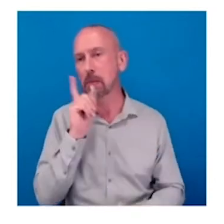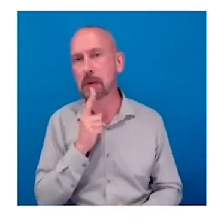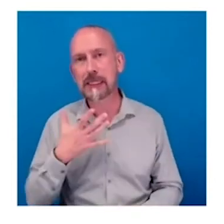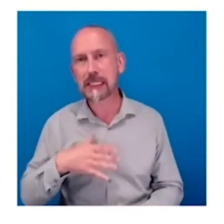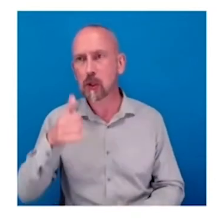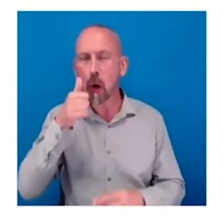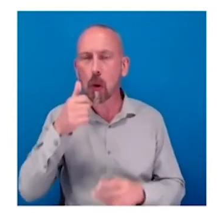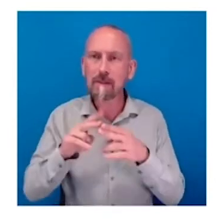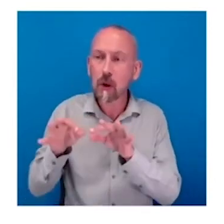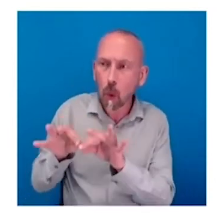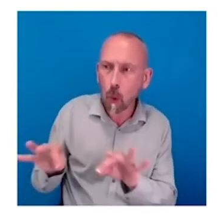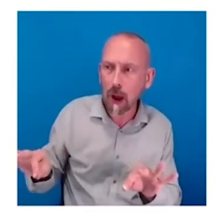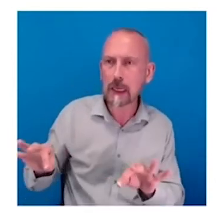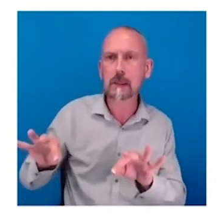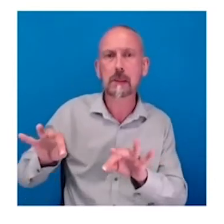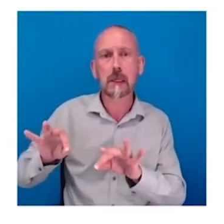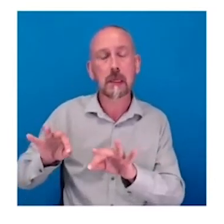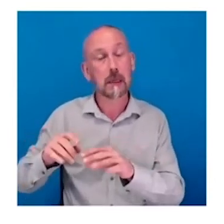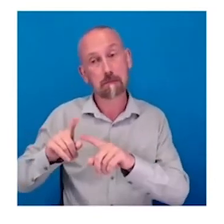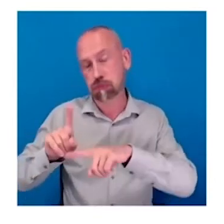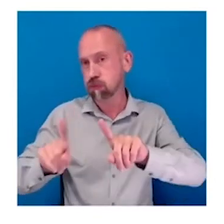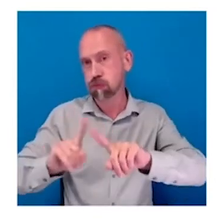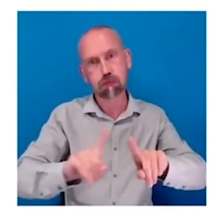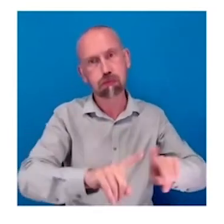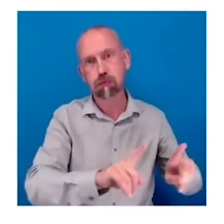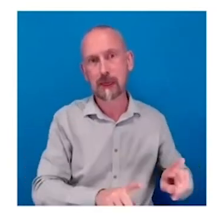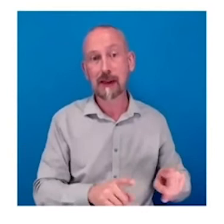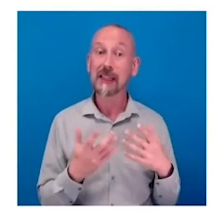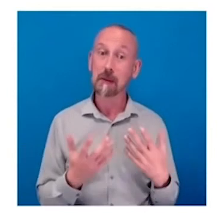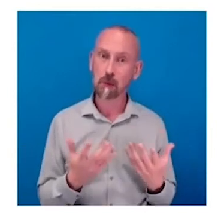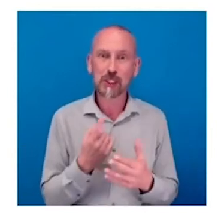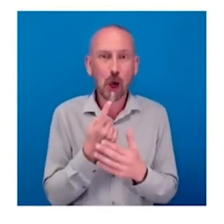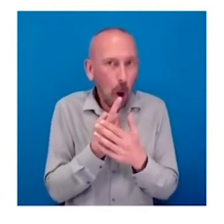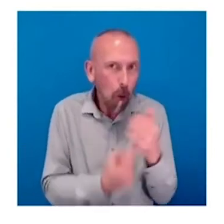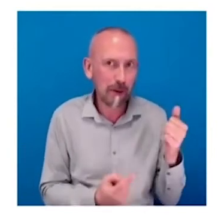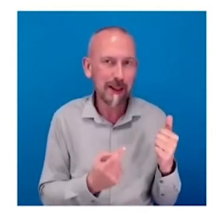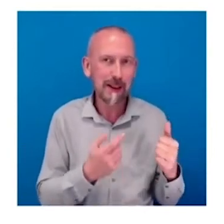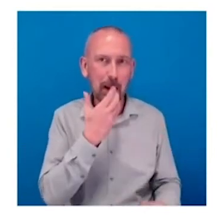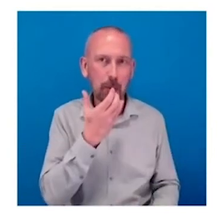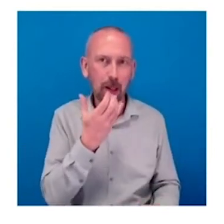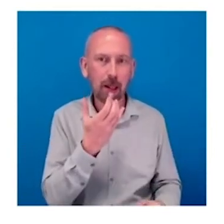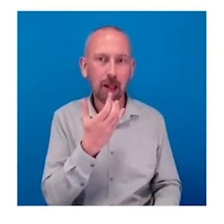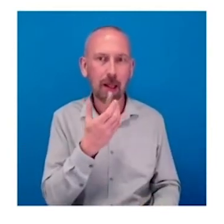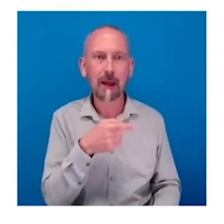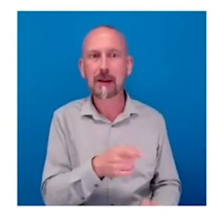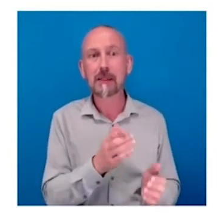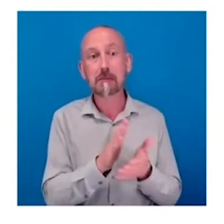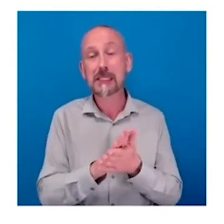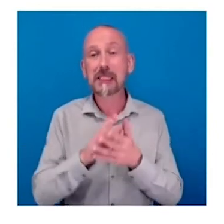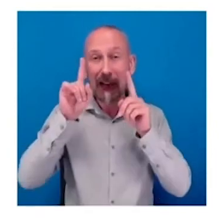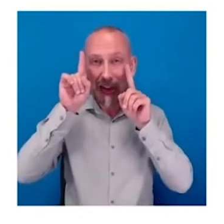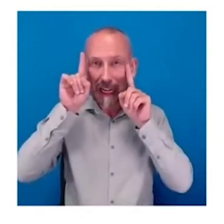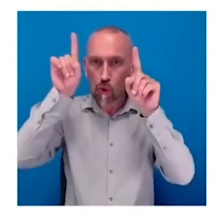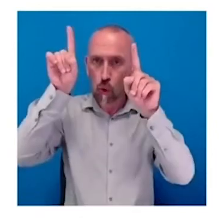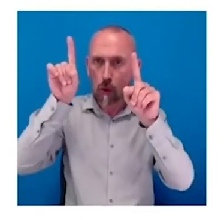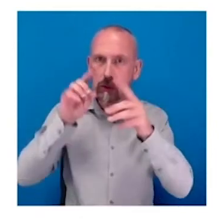development. I should say it's only currently available on Apple and Android version will be coming out, and it's being